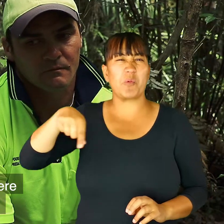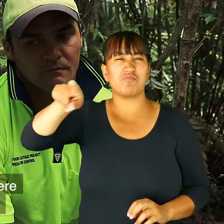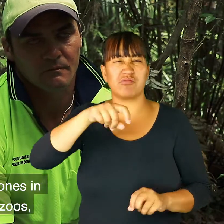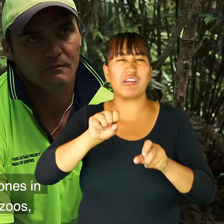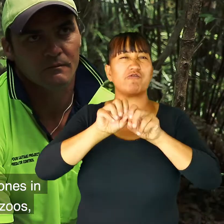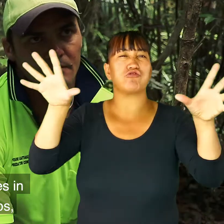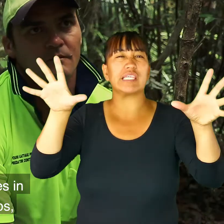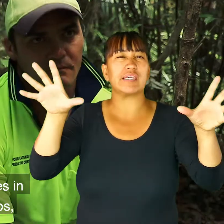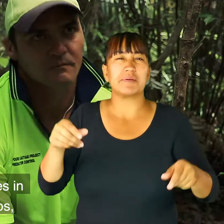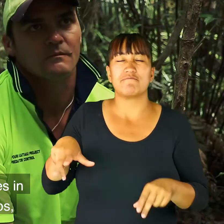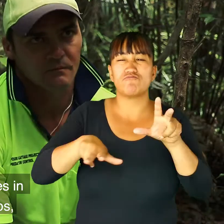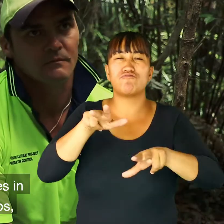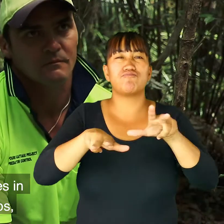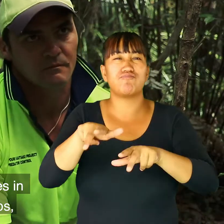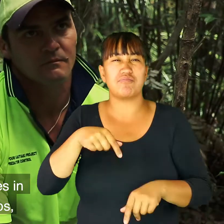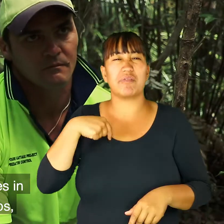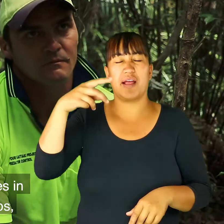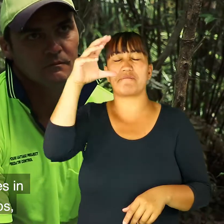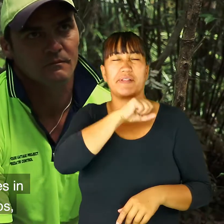free. That's my belief.